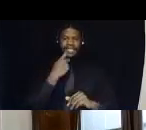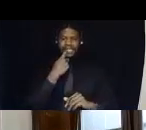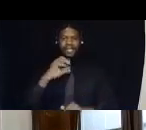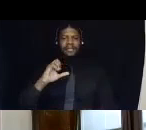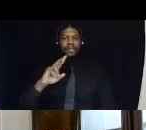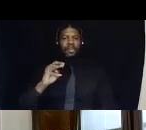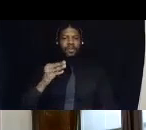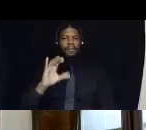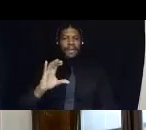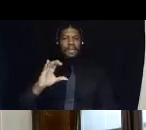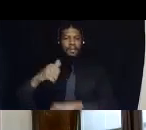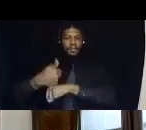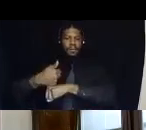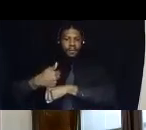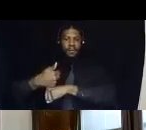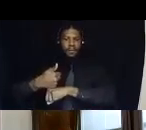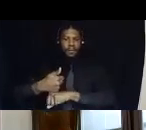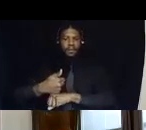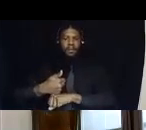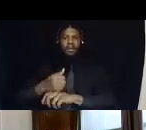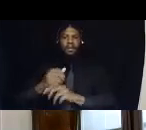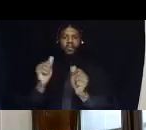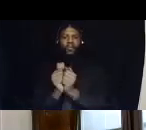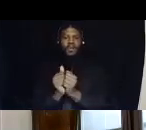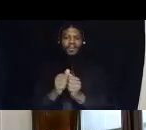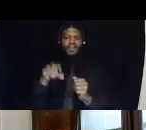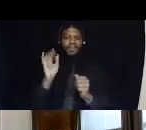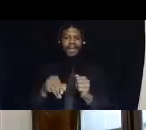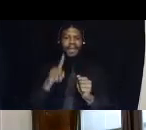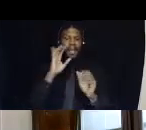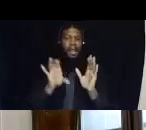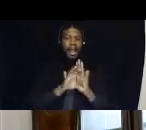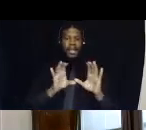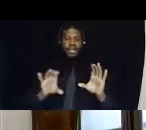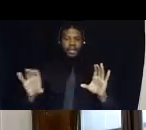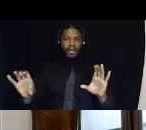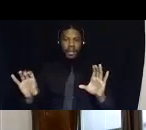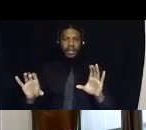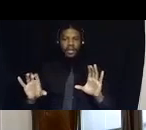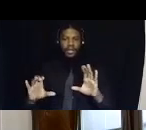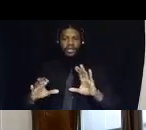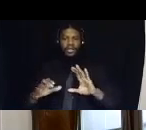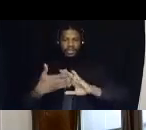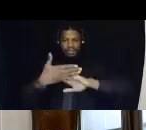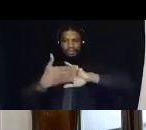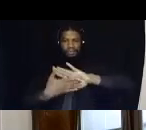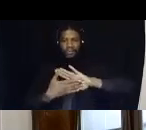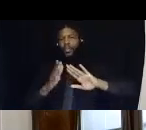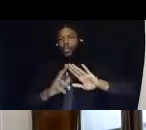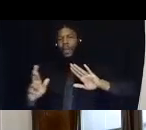has the collage right in front of us on the podium to the right.